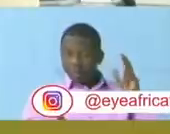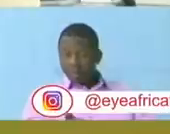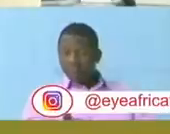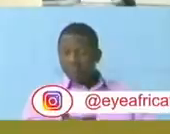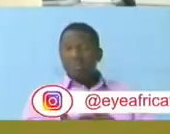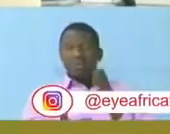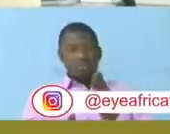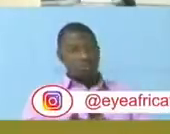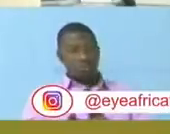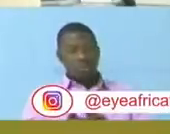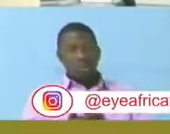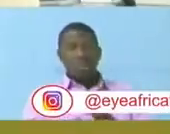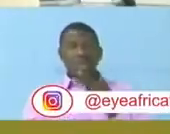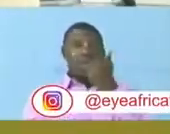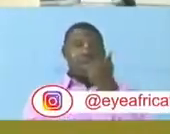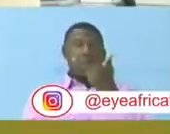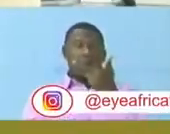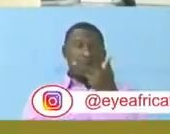migrants were killed here.